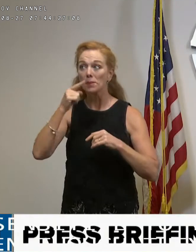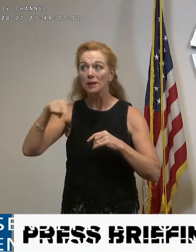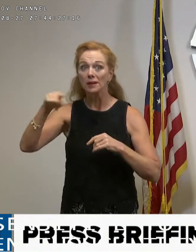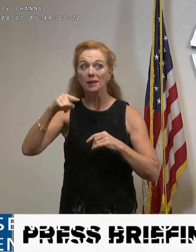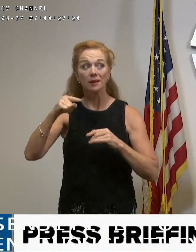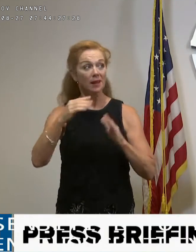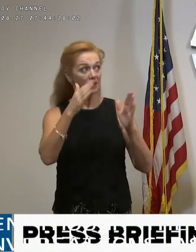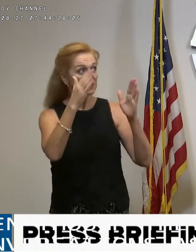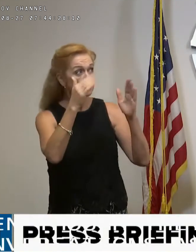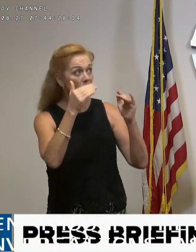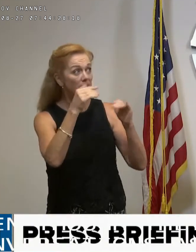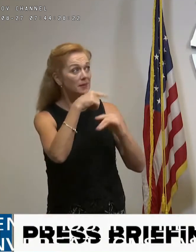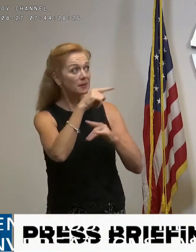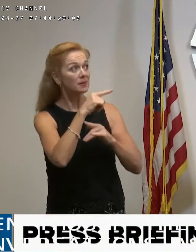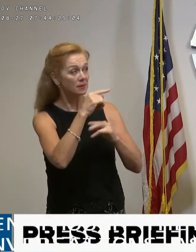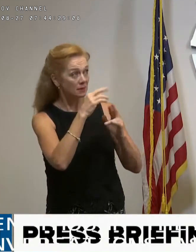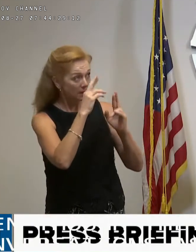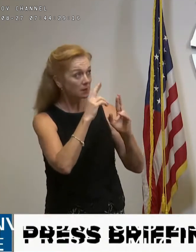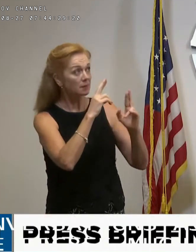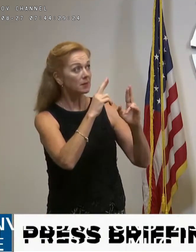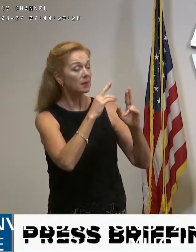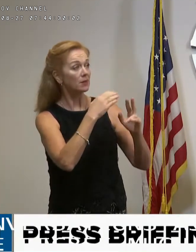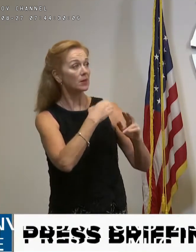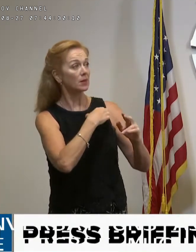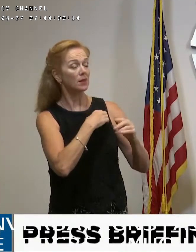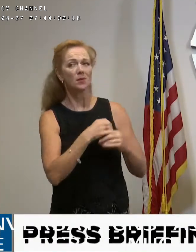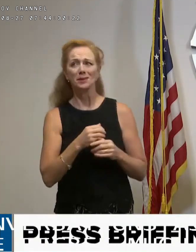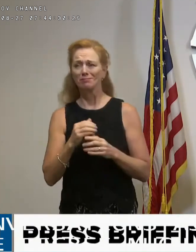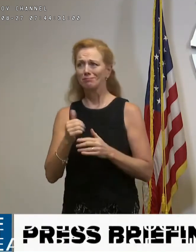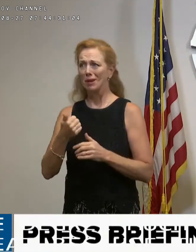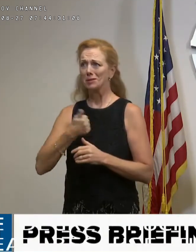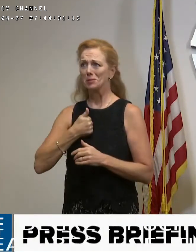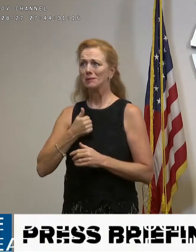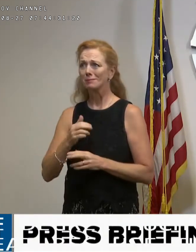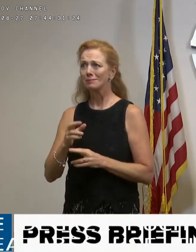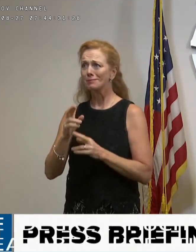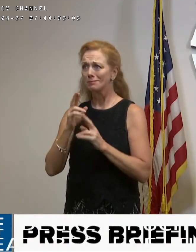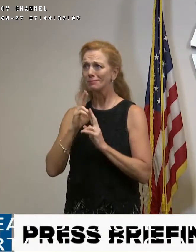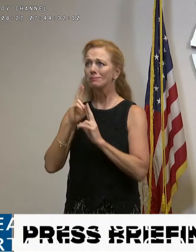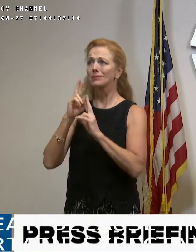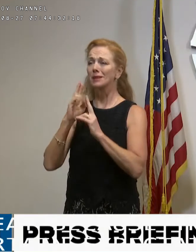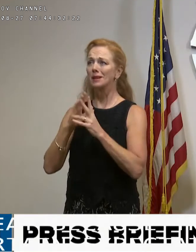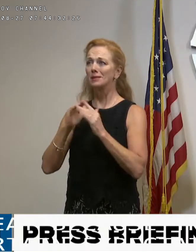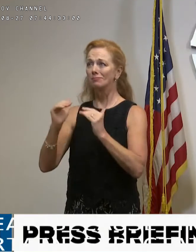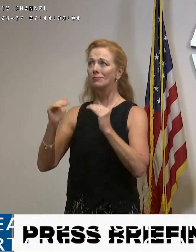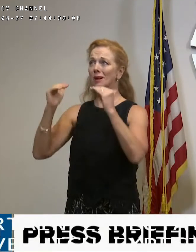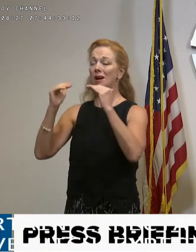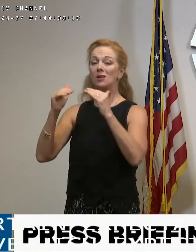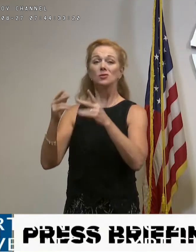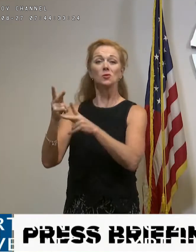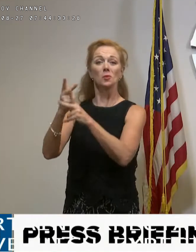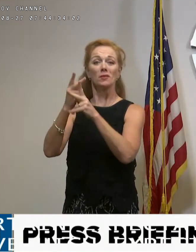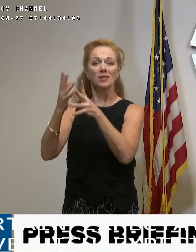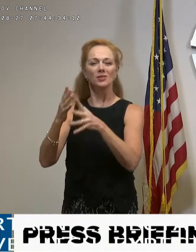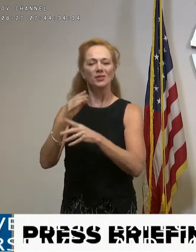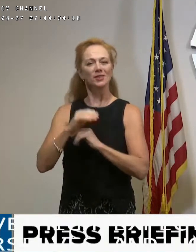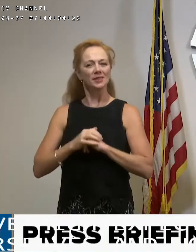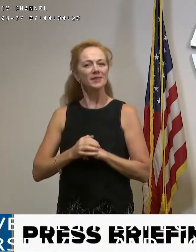public has a certain expectation of us, and we have high expectations of ourselves, and not just of ourselves, but of our